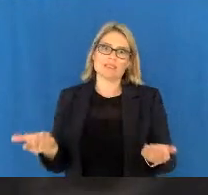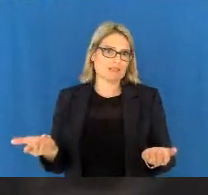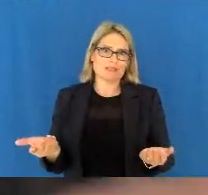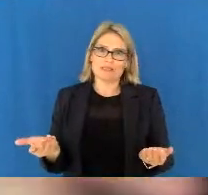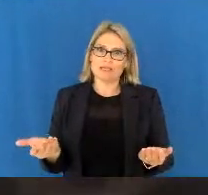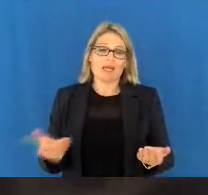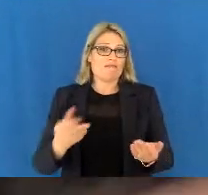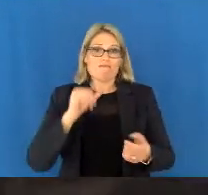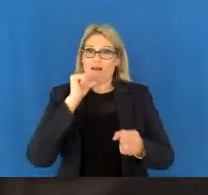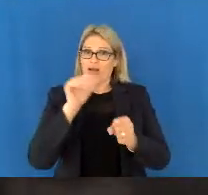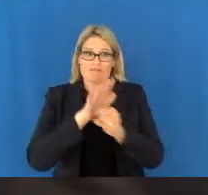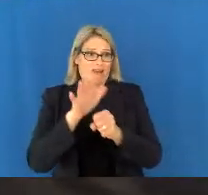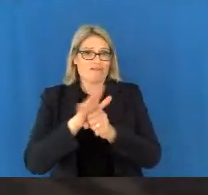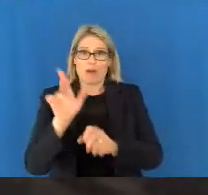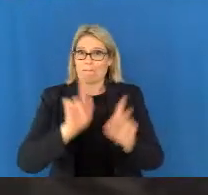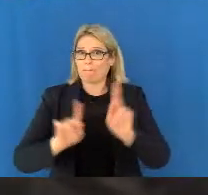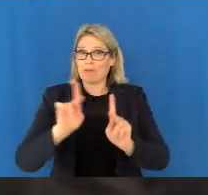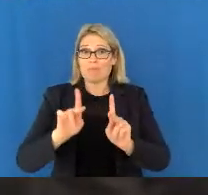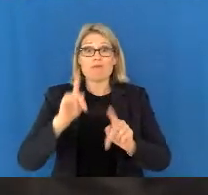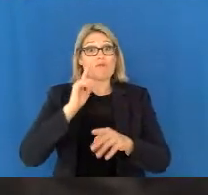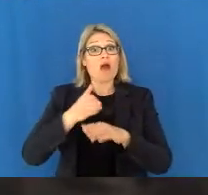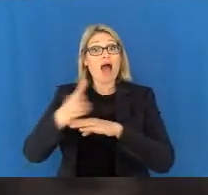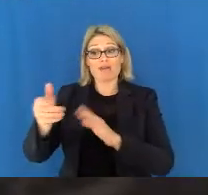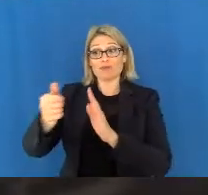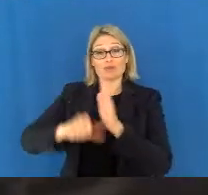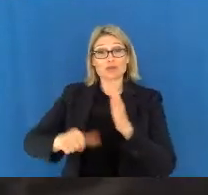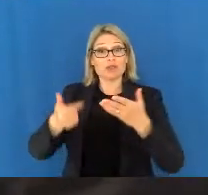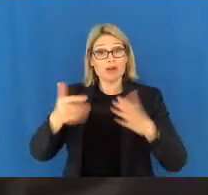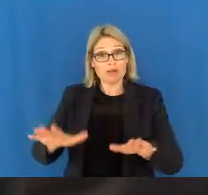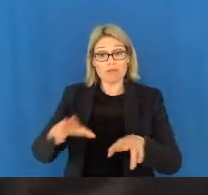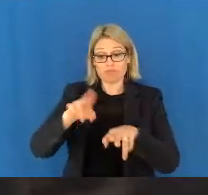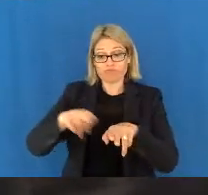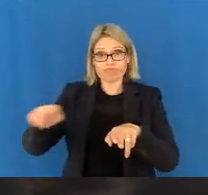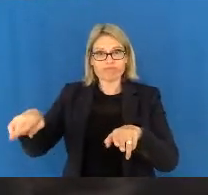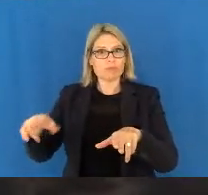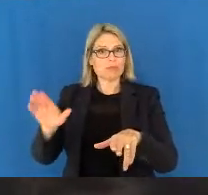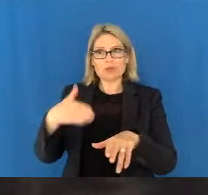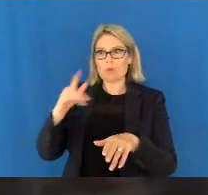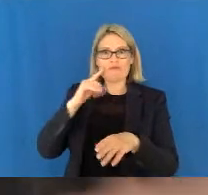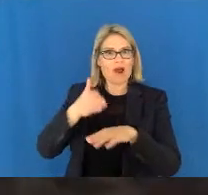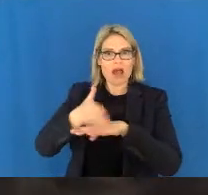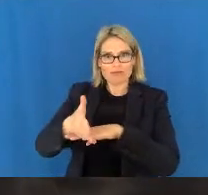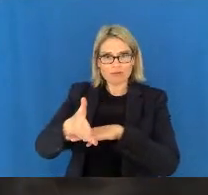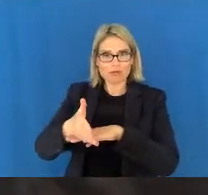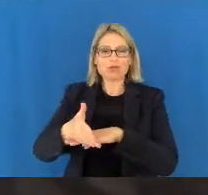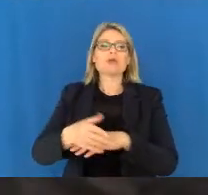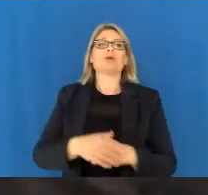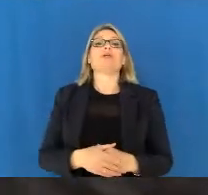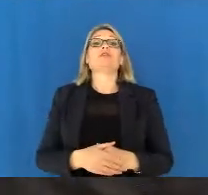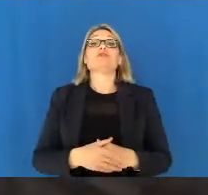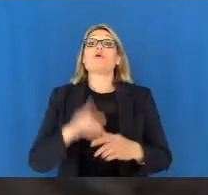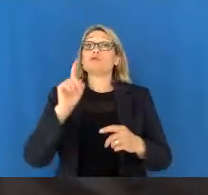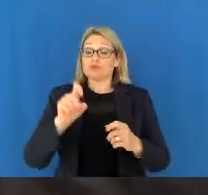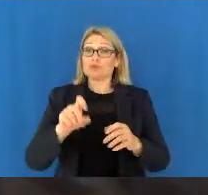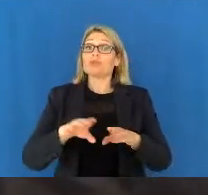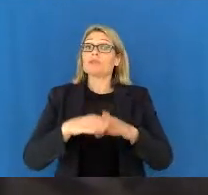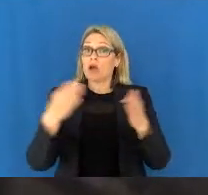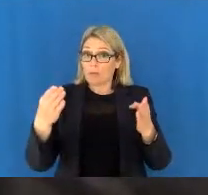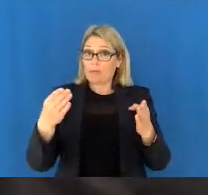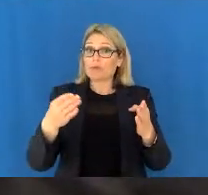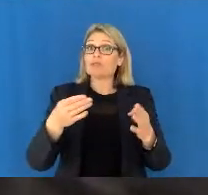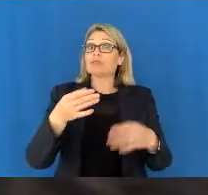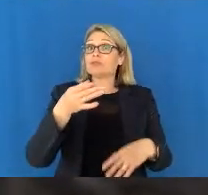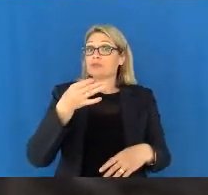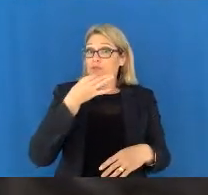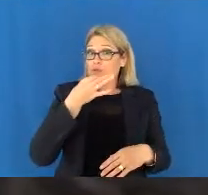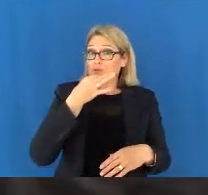people needed for post-operative phase, but we should be able to start a new line of surgery,